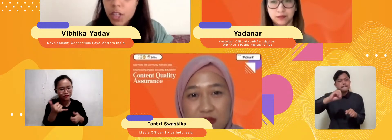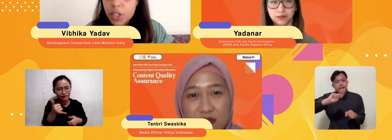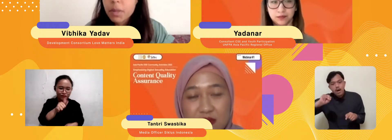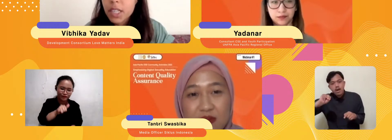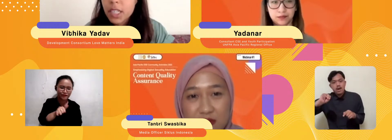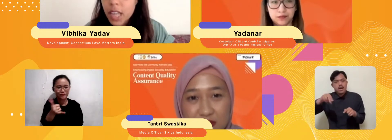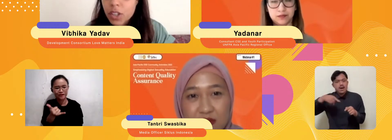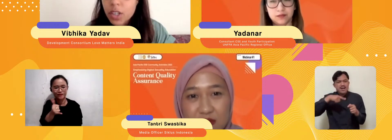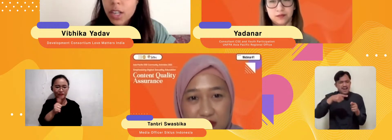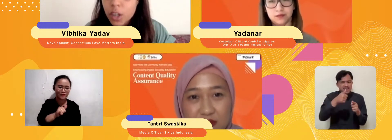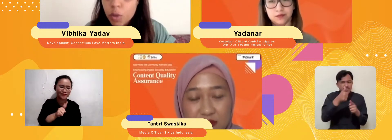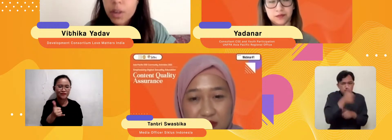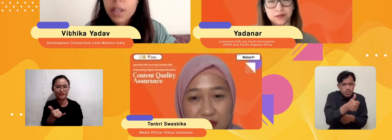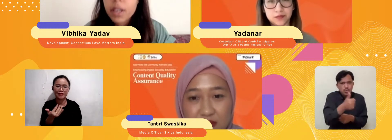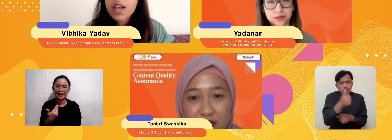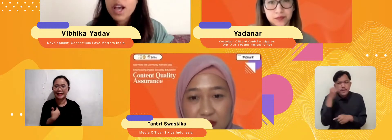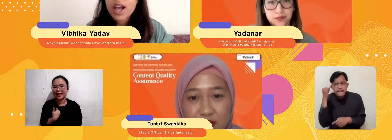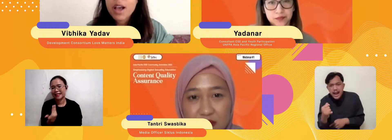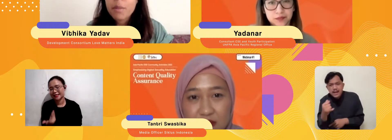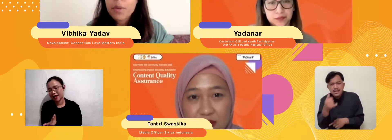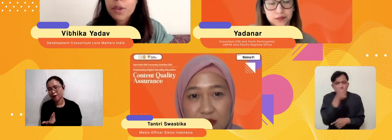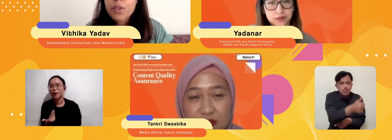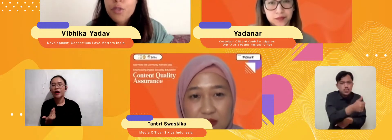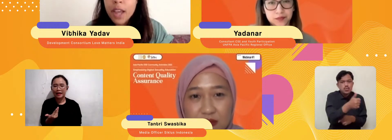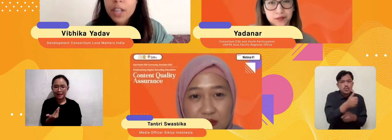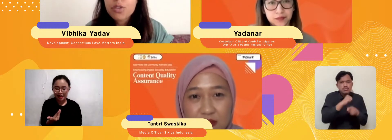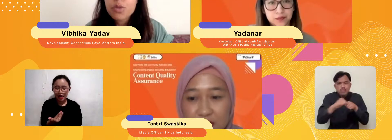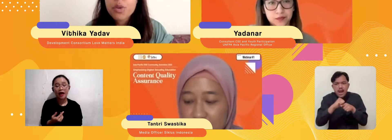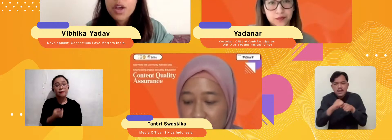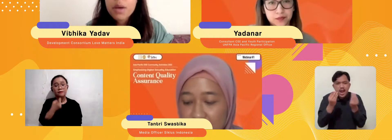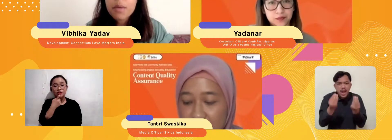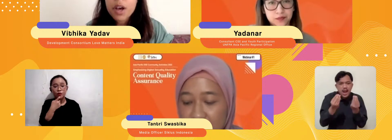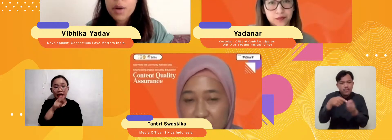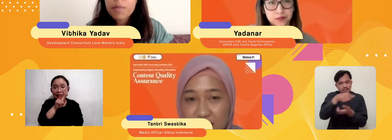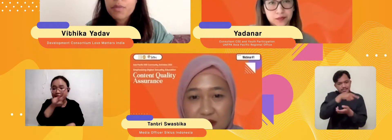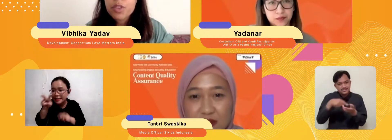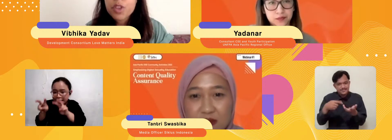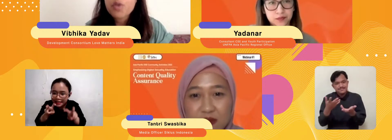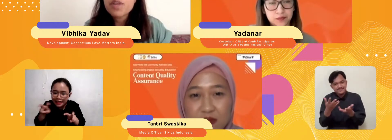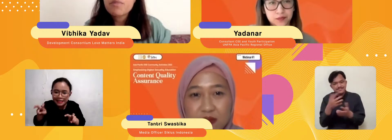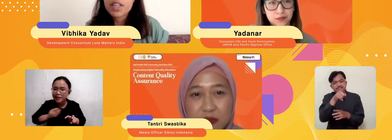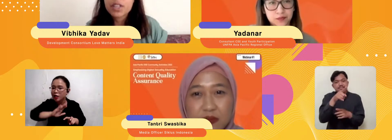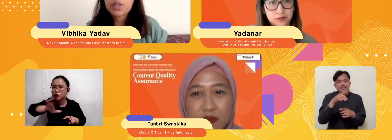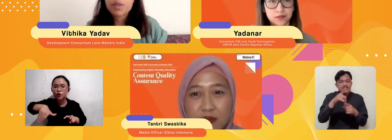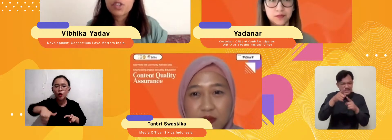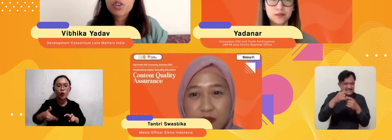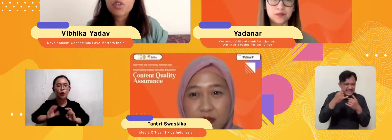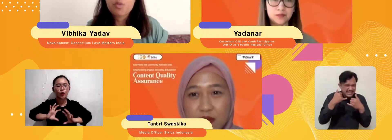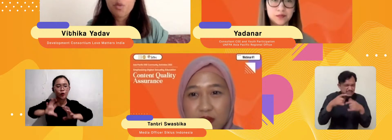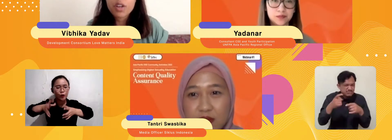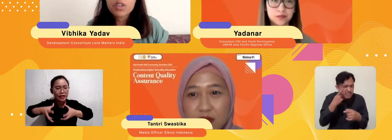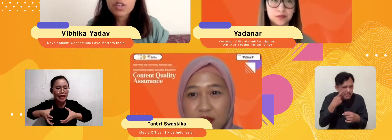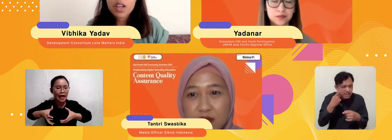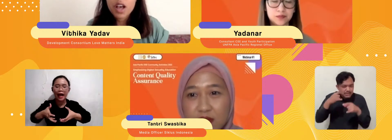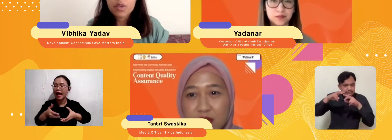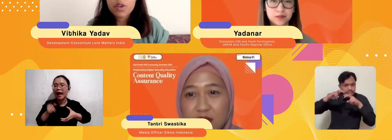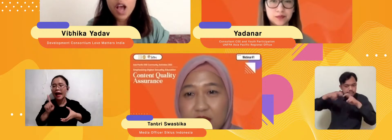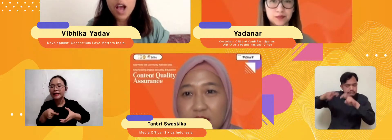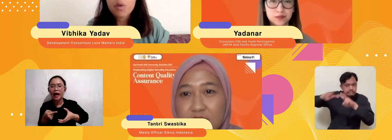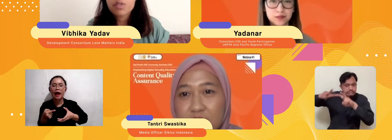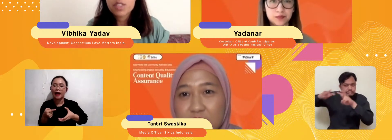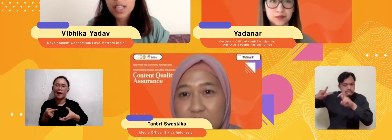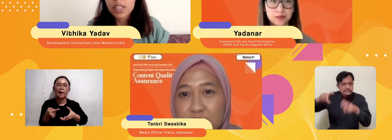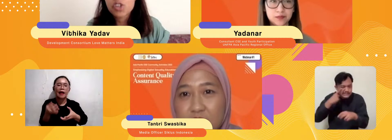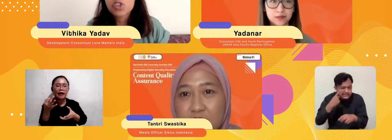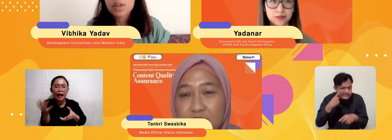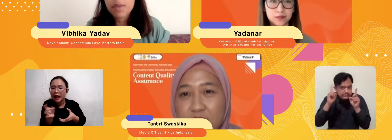in the region, but internationally and globally, trying to not only present a picture on what